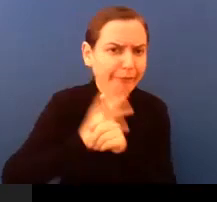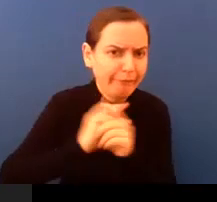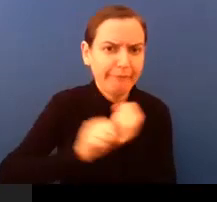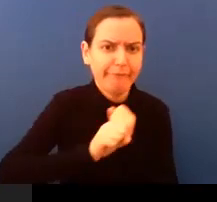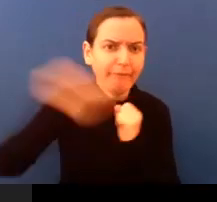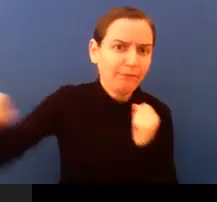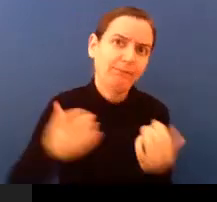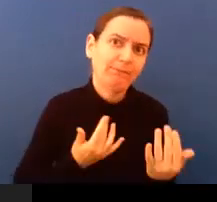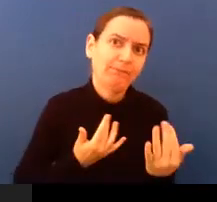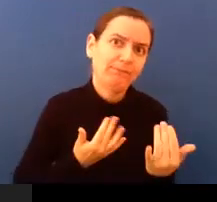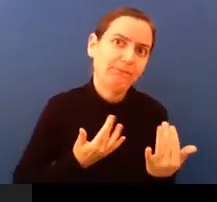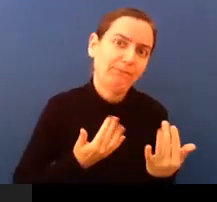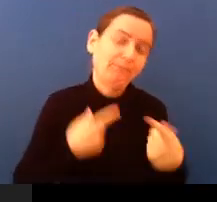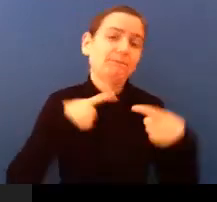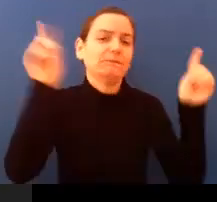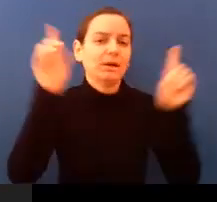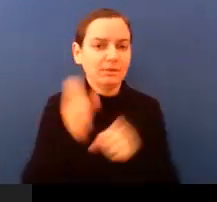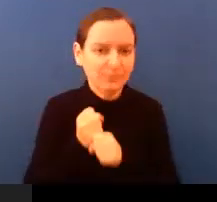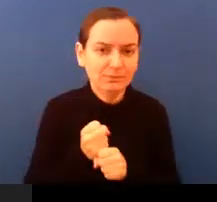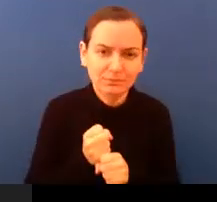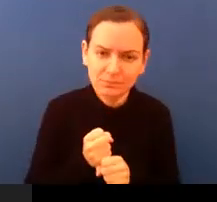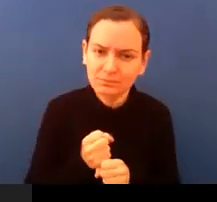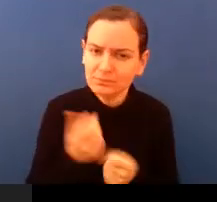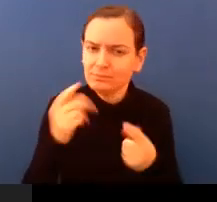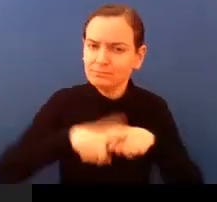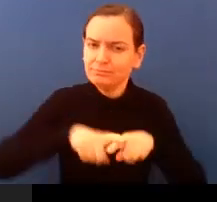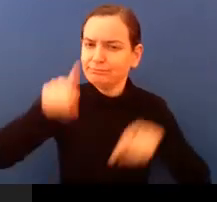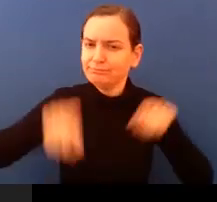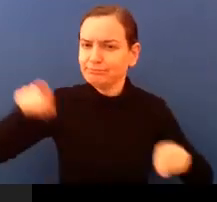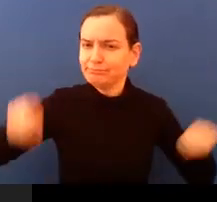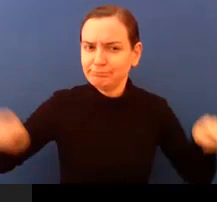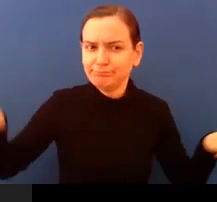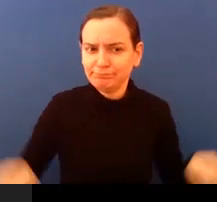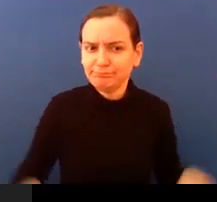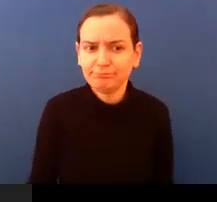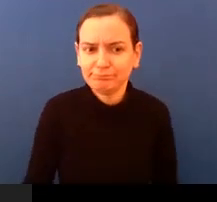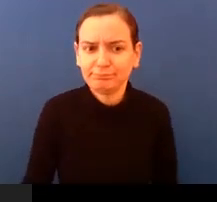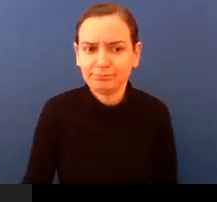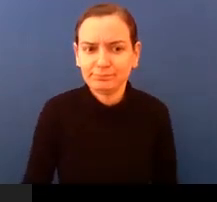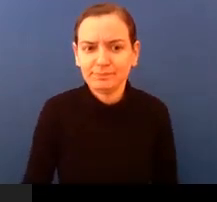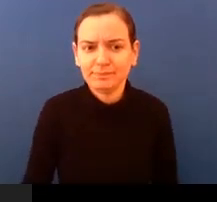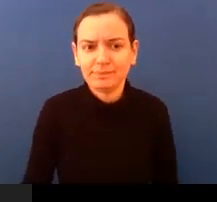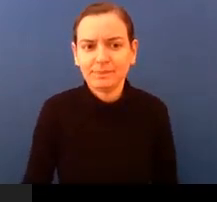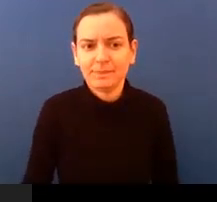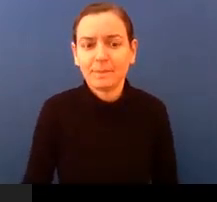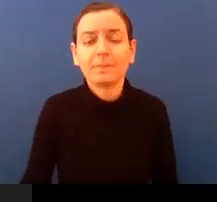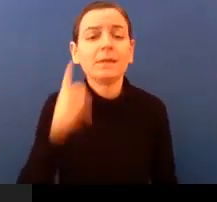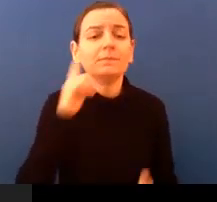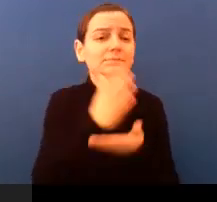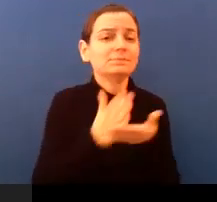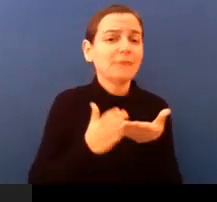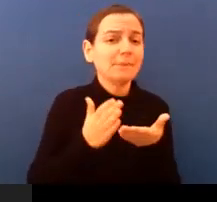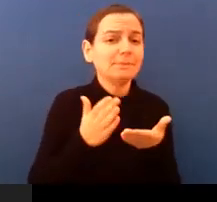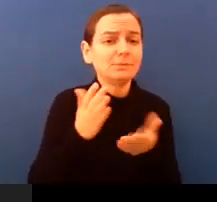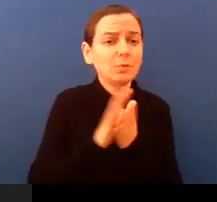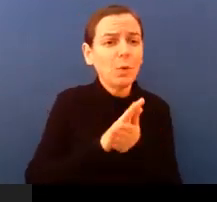is great in January, but the dog has probably been raised in Florida and not used to the cold or the